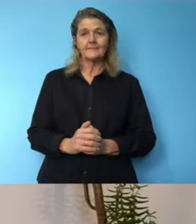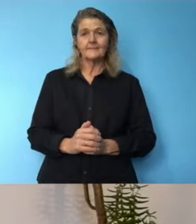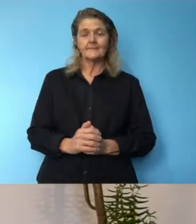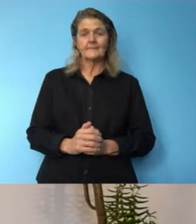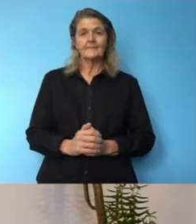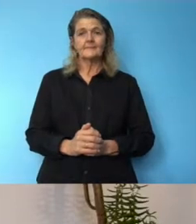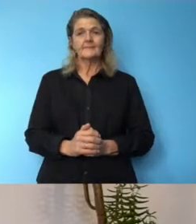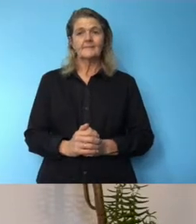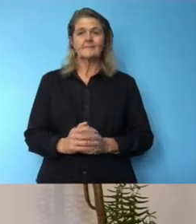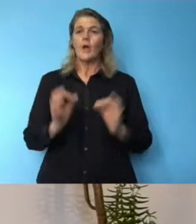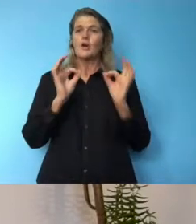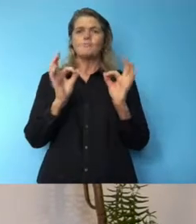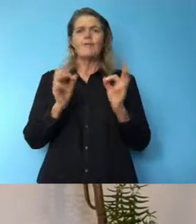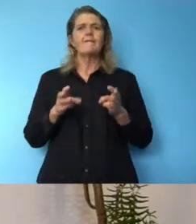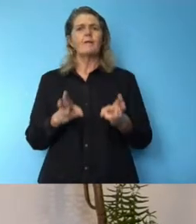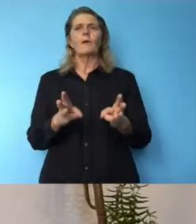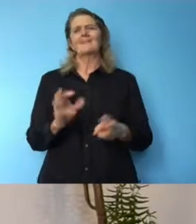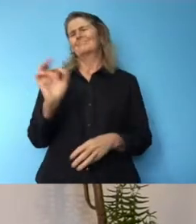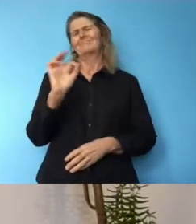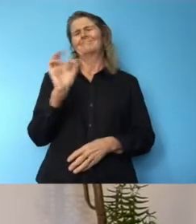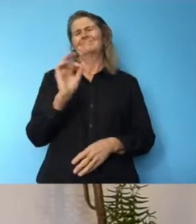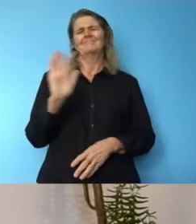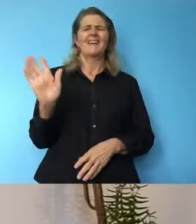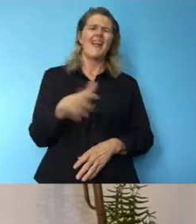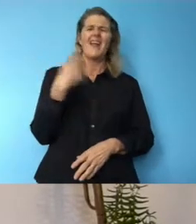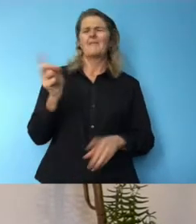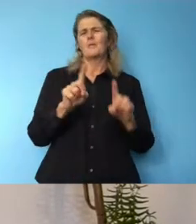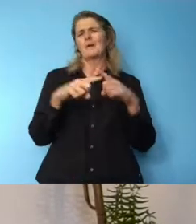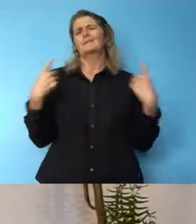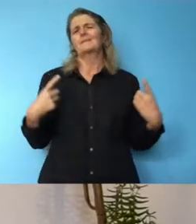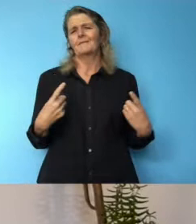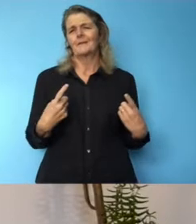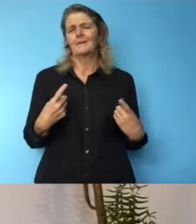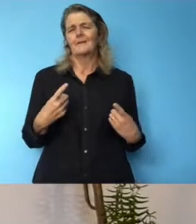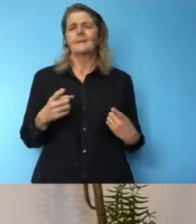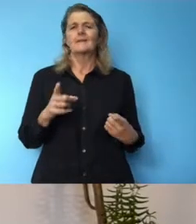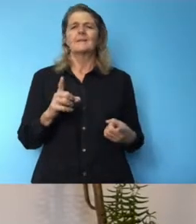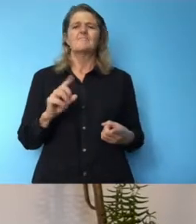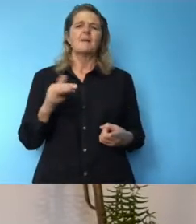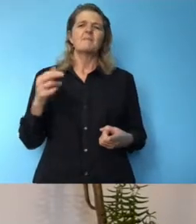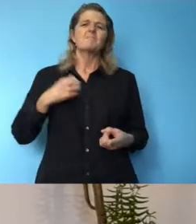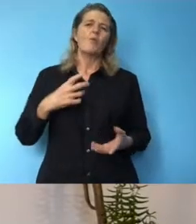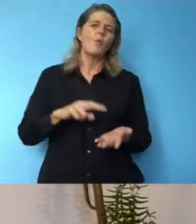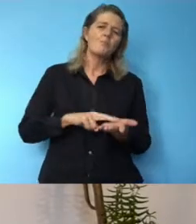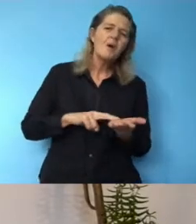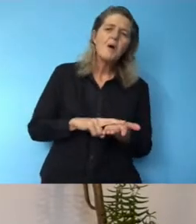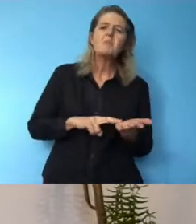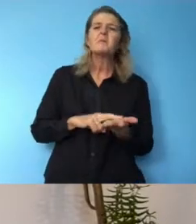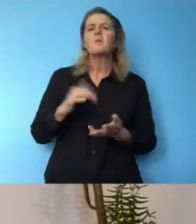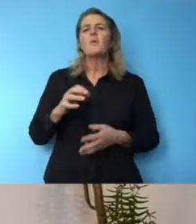And there's no perfect way of mixing this. Everyone's going to be a bit different. You know, you might have more purple than yellow, you might have more